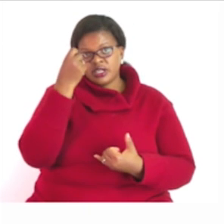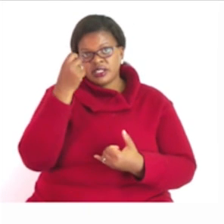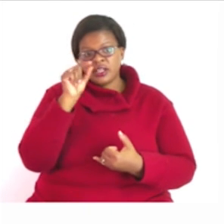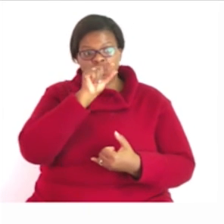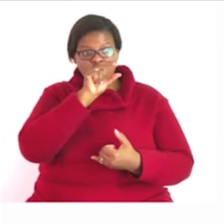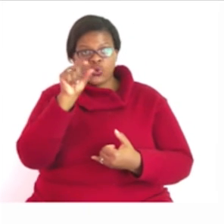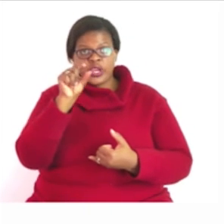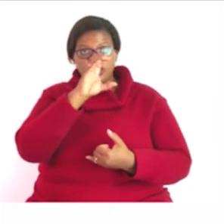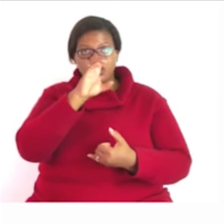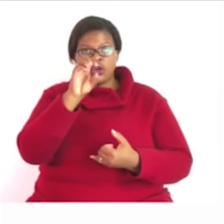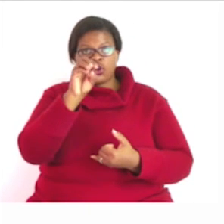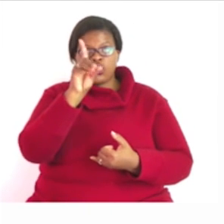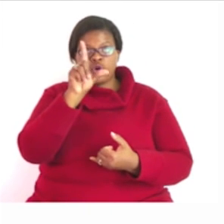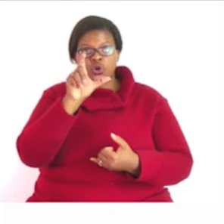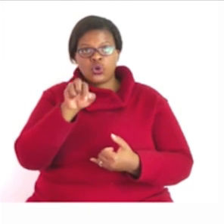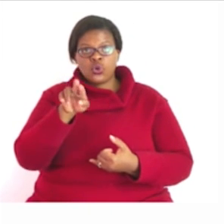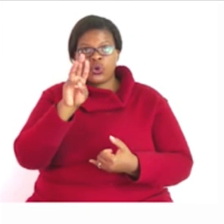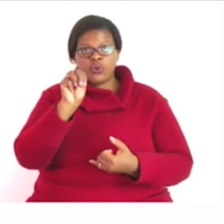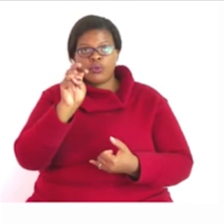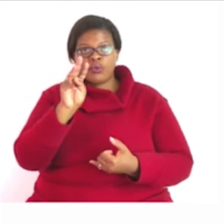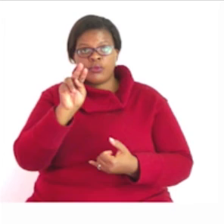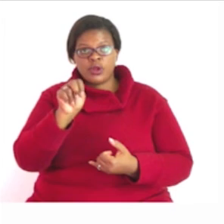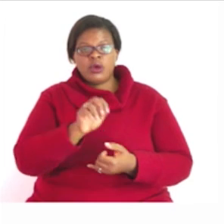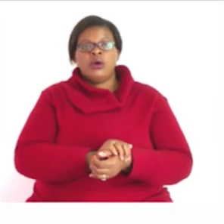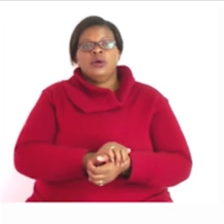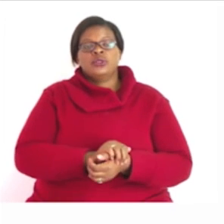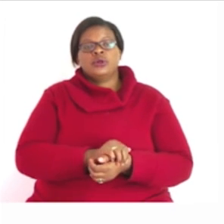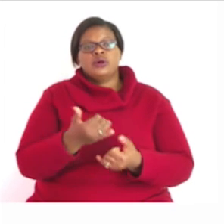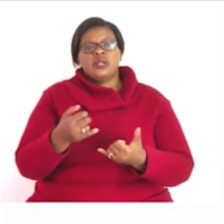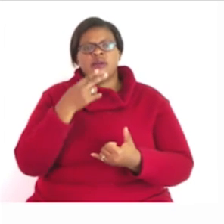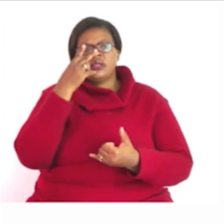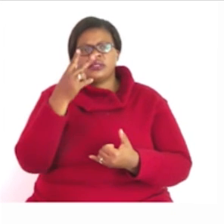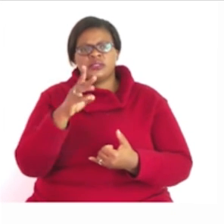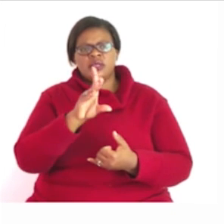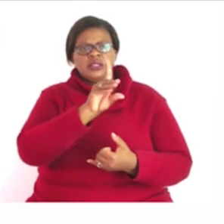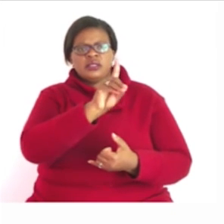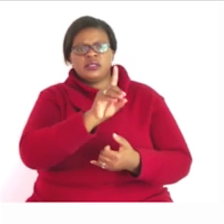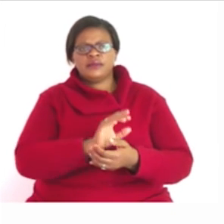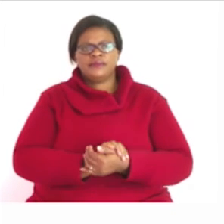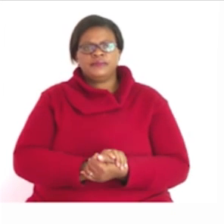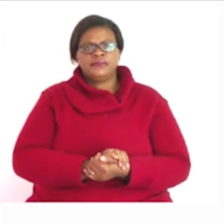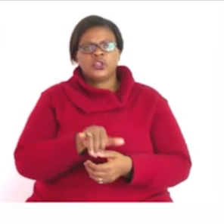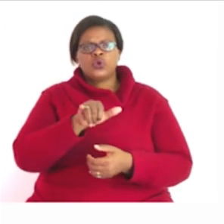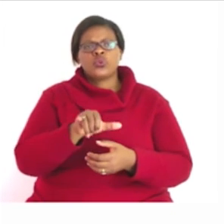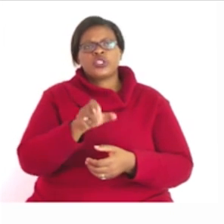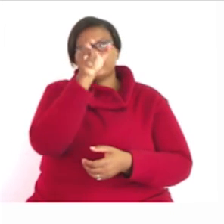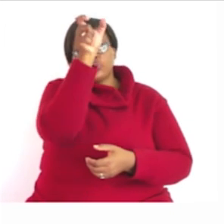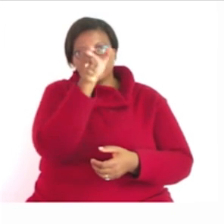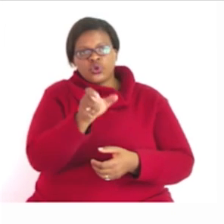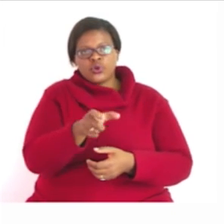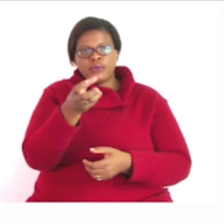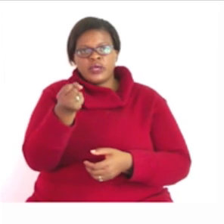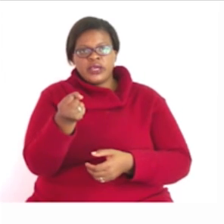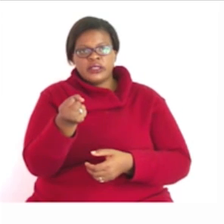column, let's look at 2D. Which column has